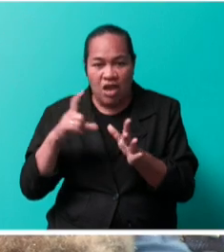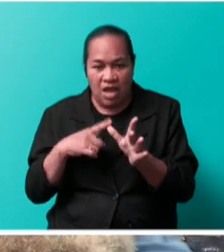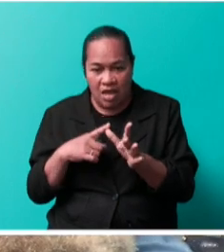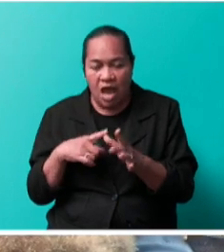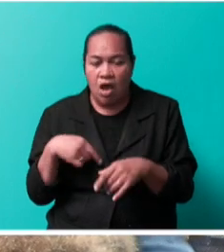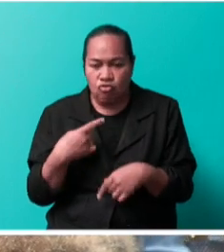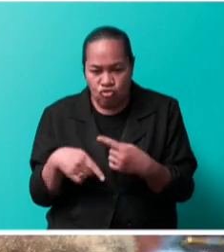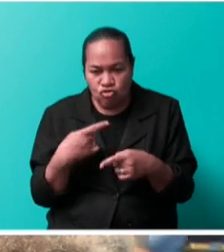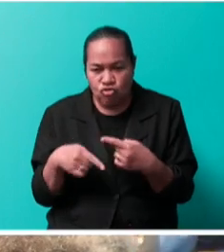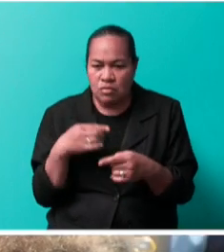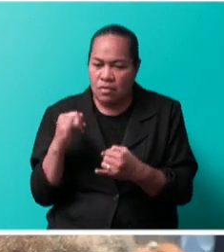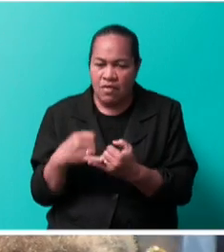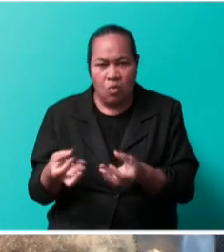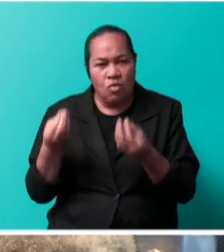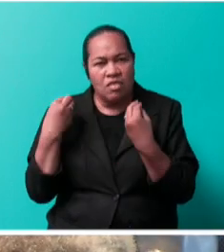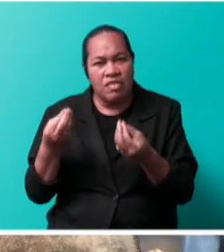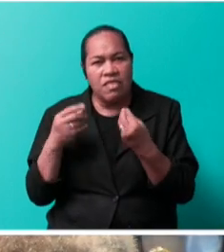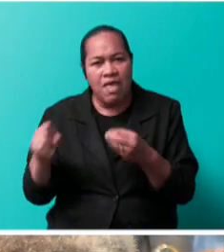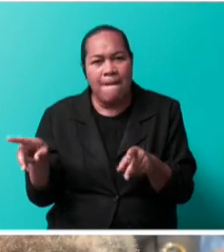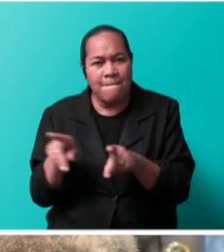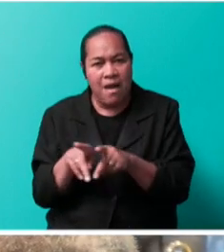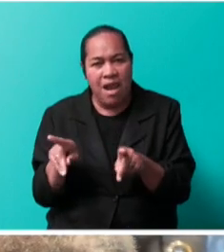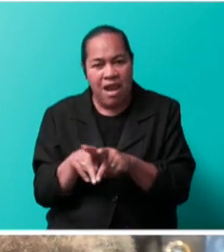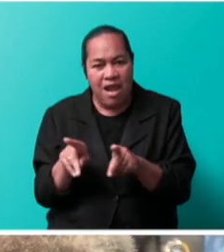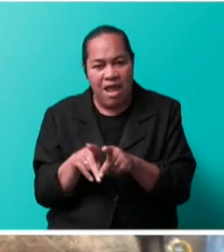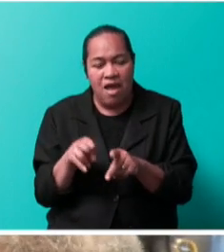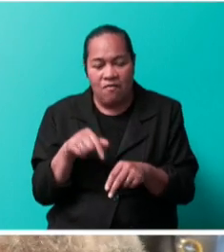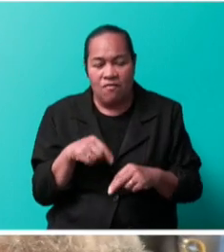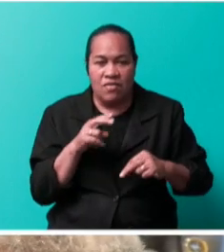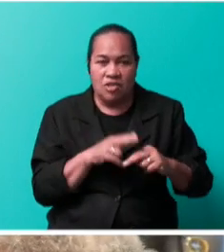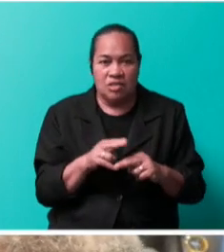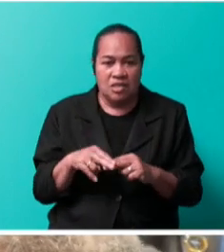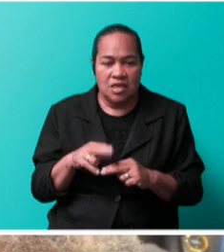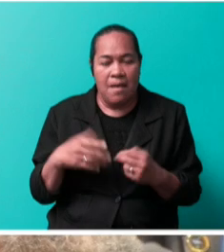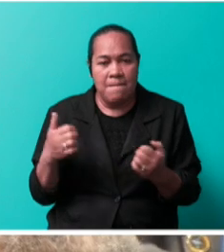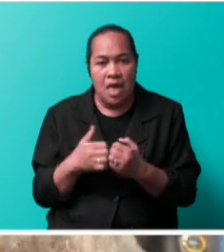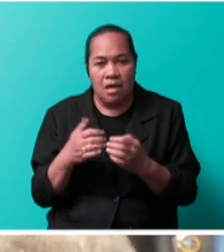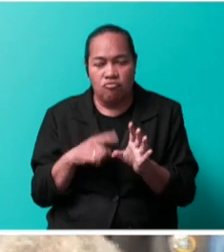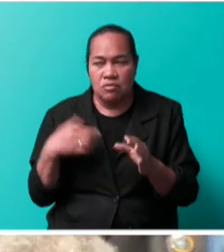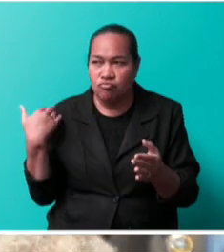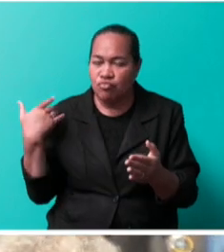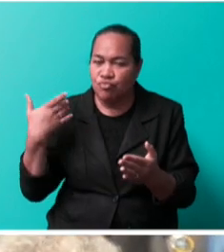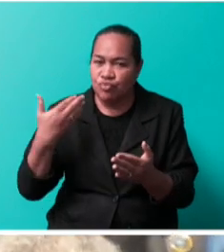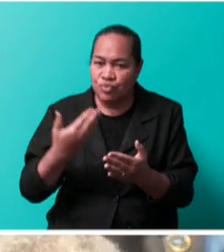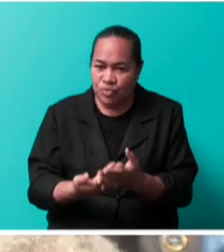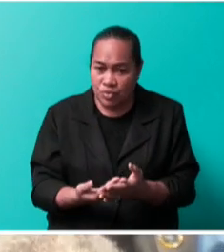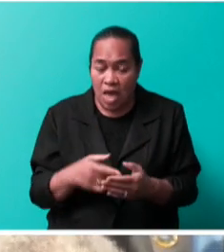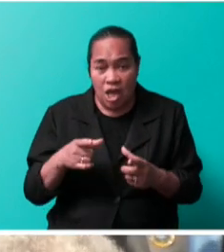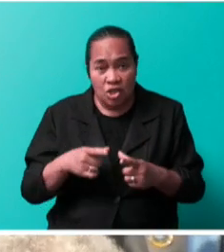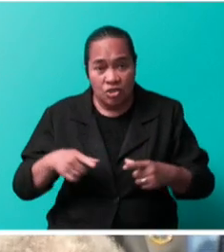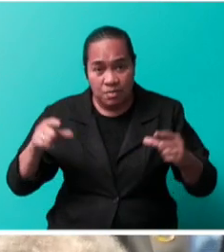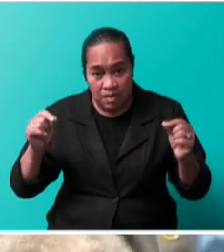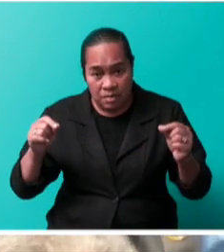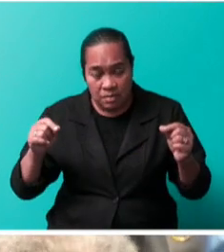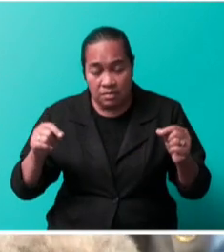to be a trusted and valued partner of Fiji for many years. Japan